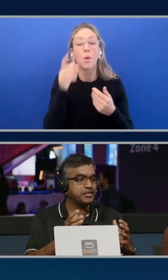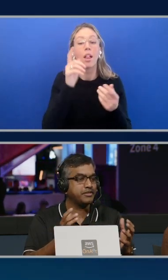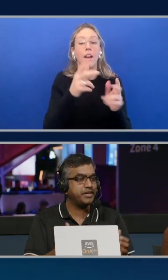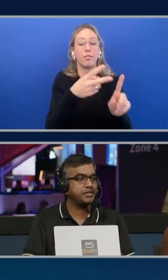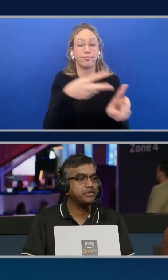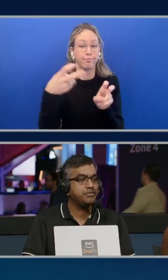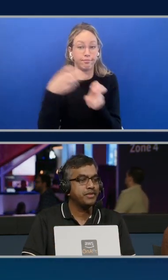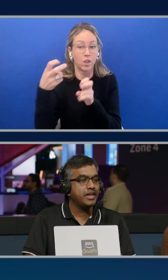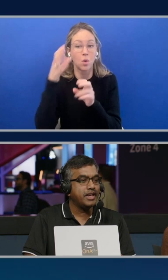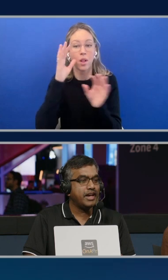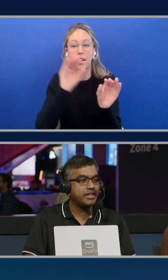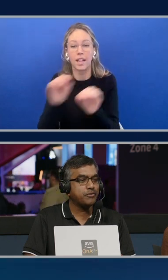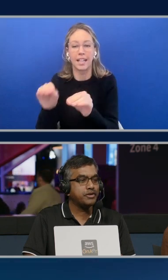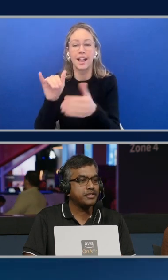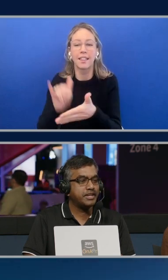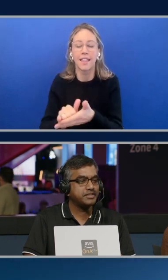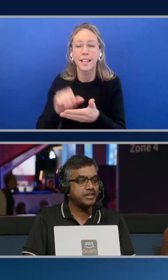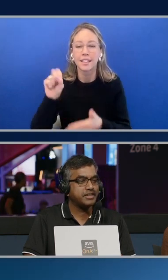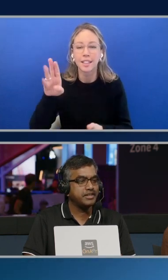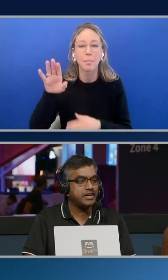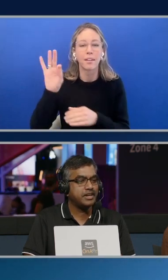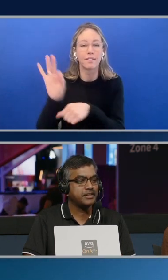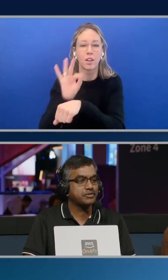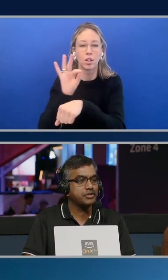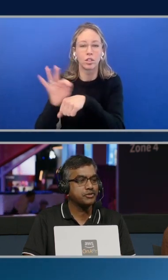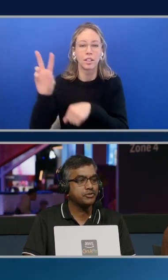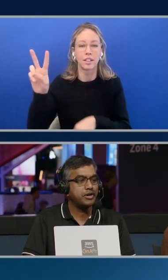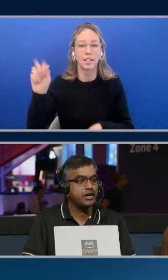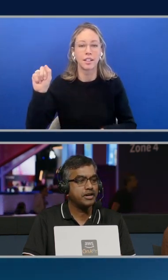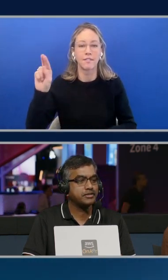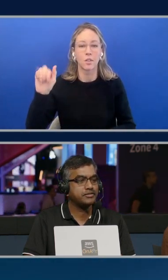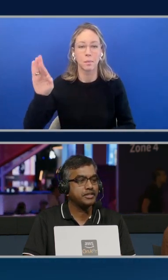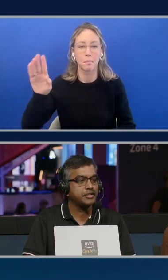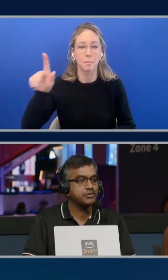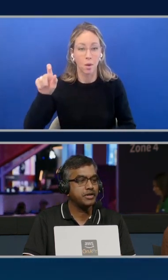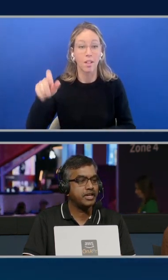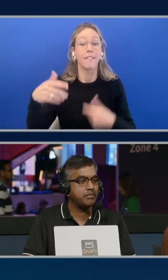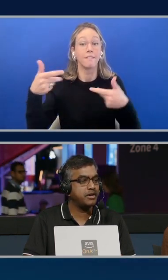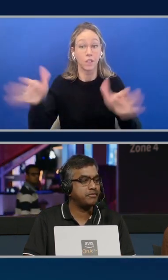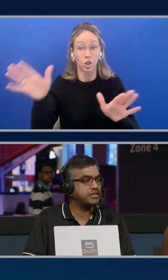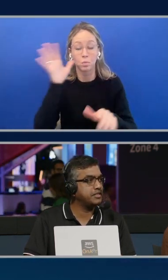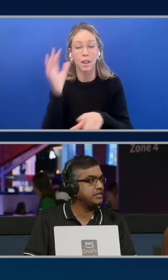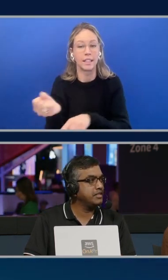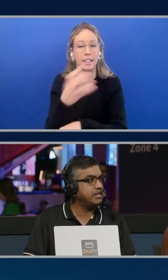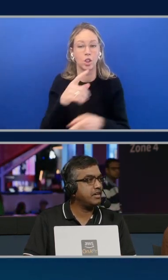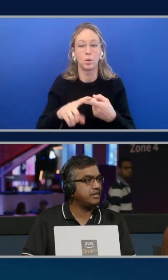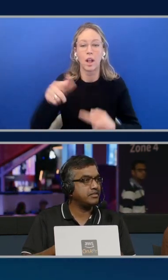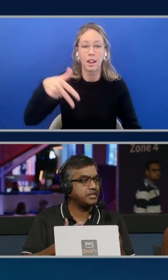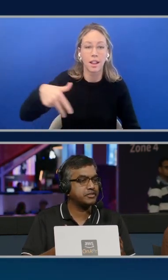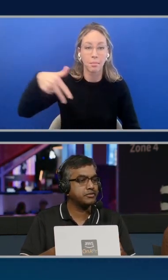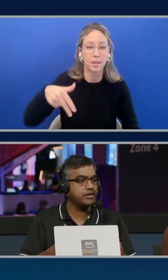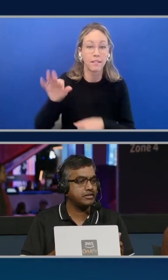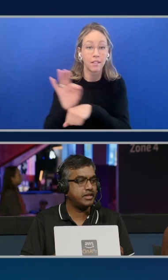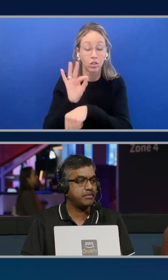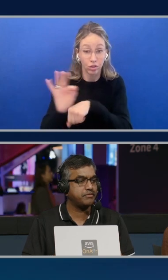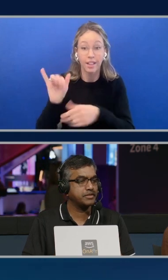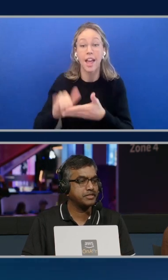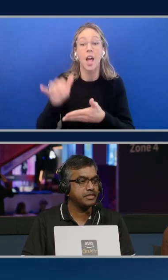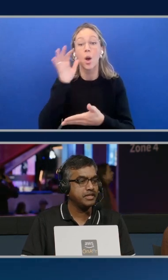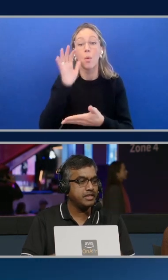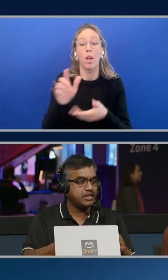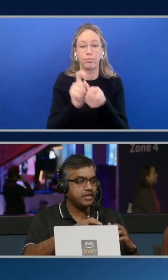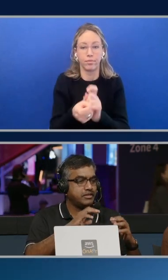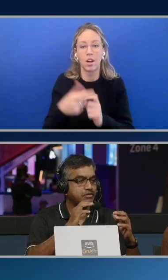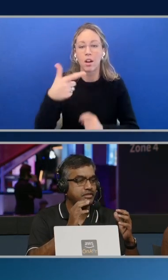step function variable. And then once that is done, it's going to send it to a Lambda function, the text to gloss Lambda